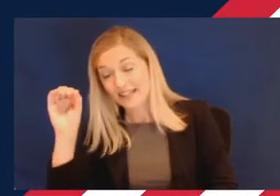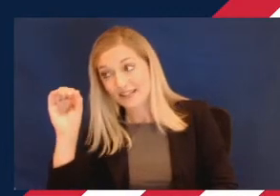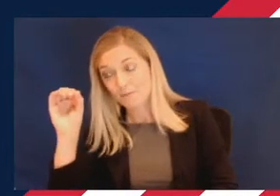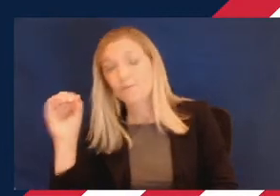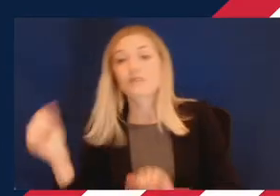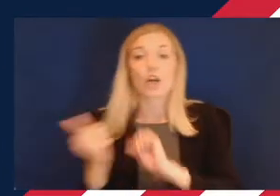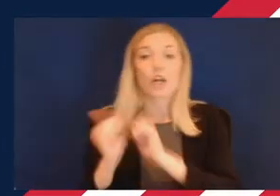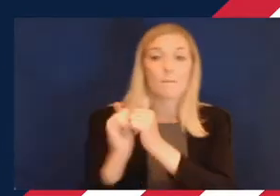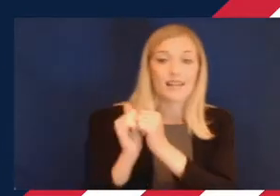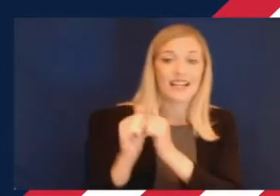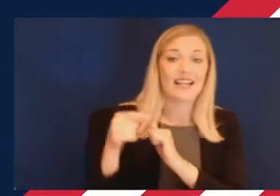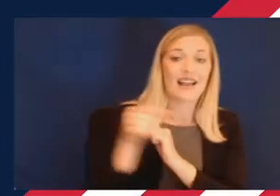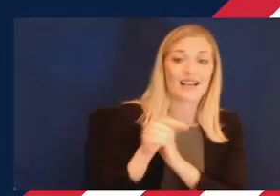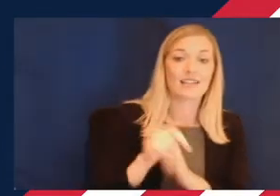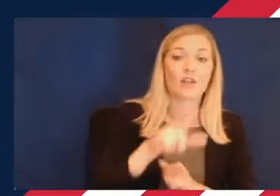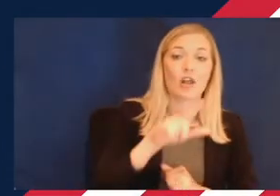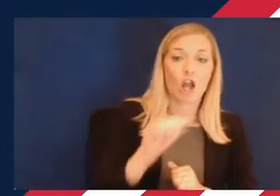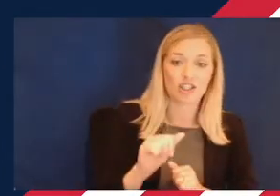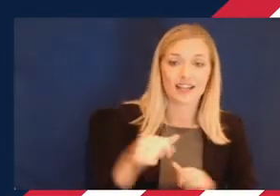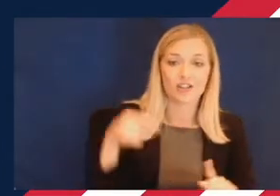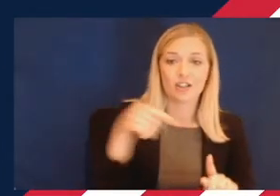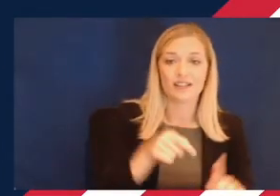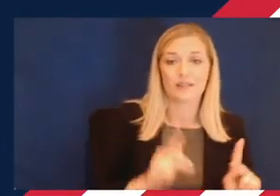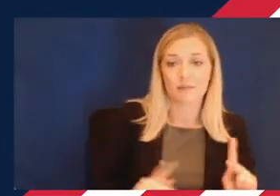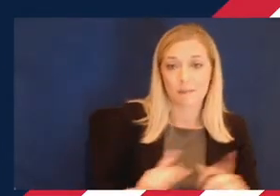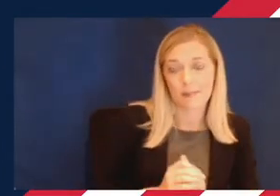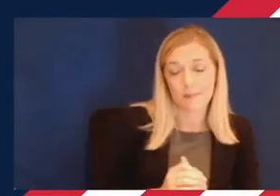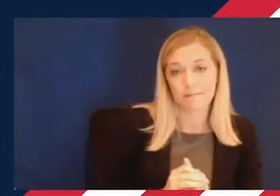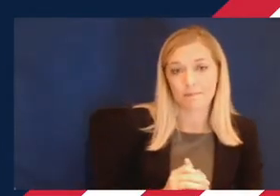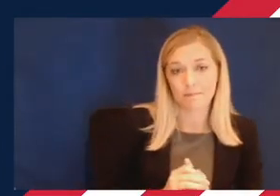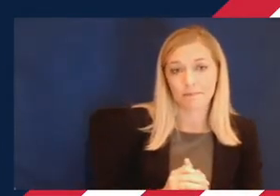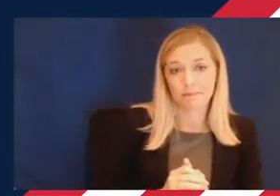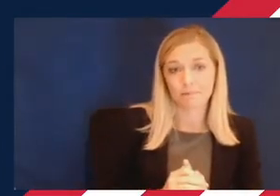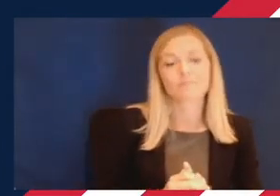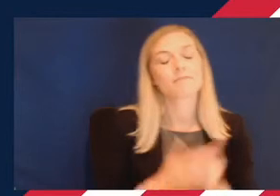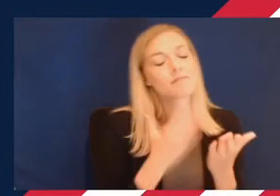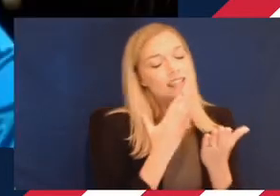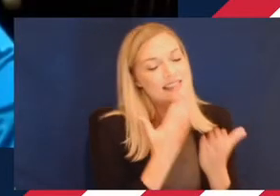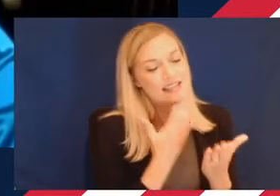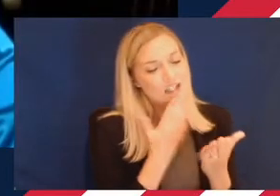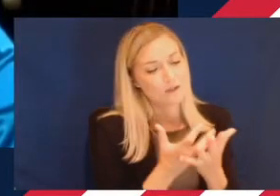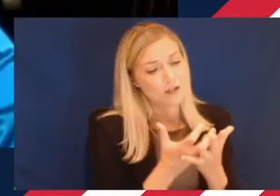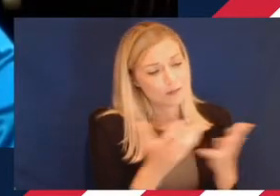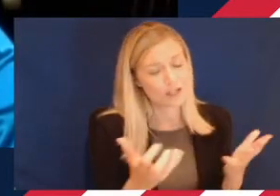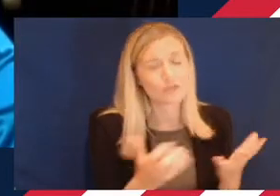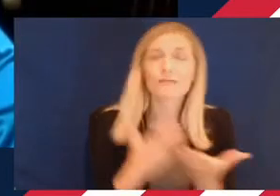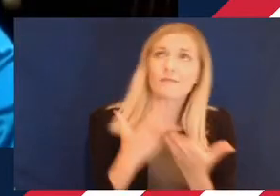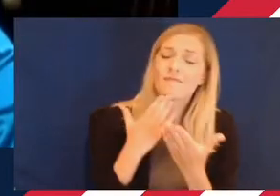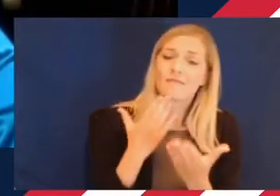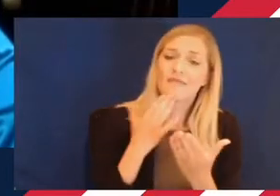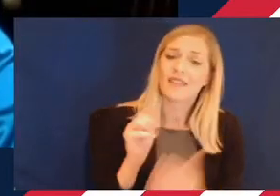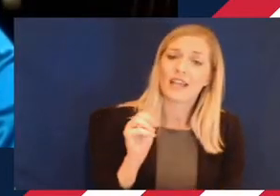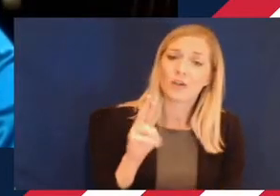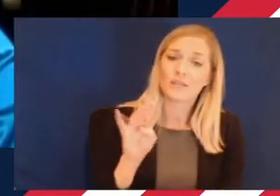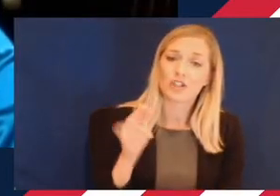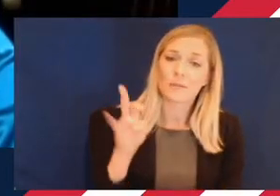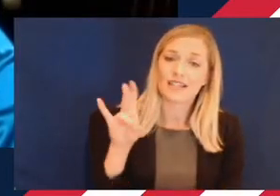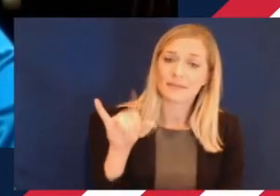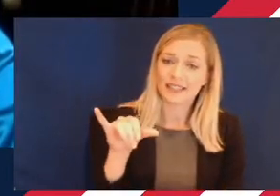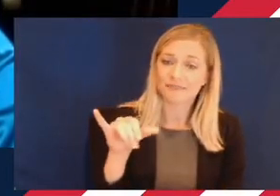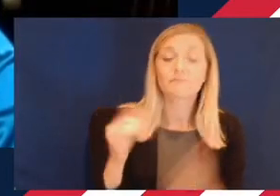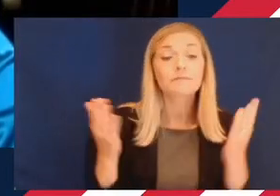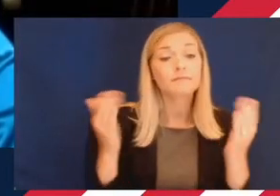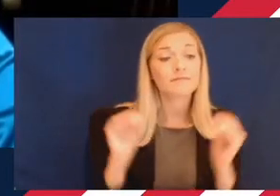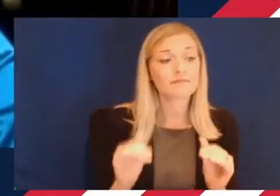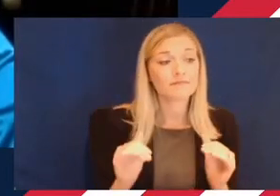you. Thank you. Thank you very much, Mr. Busby. Now we'll hear from Dr.